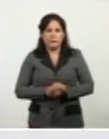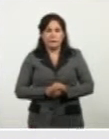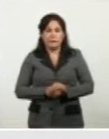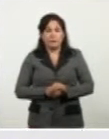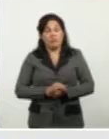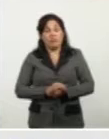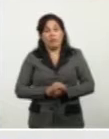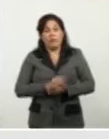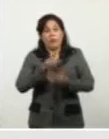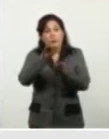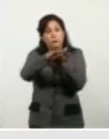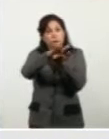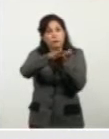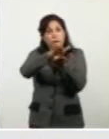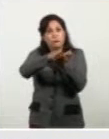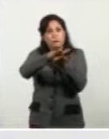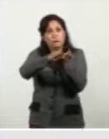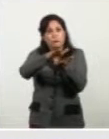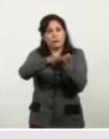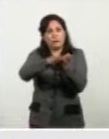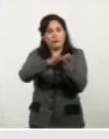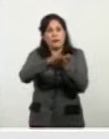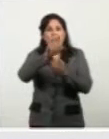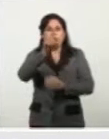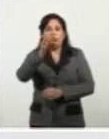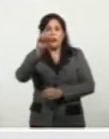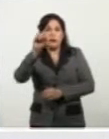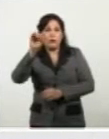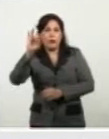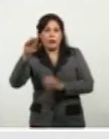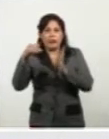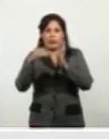107,037 tests since we began to fight the pandemic,